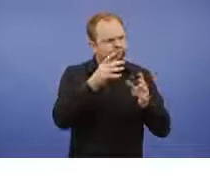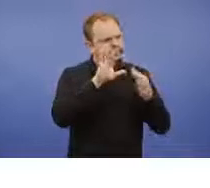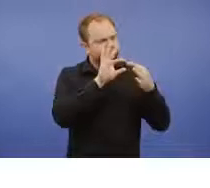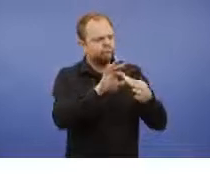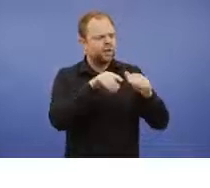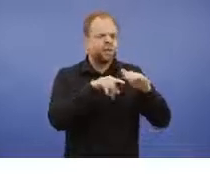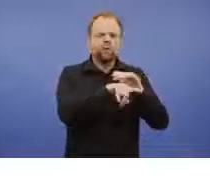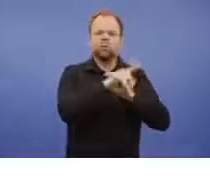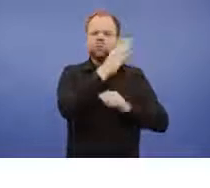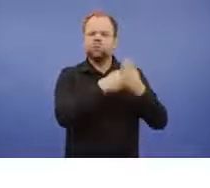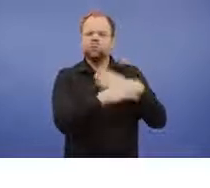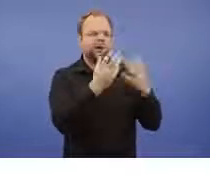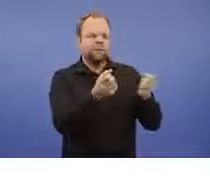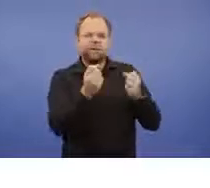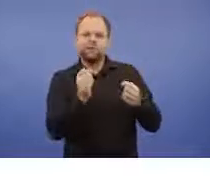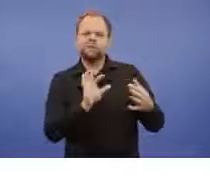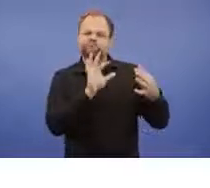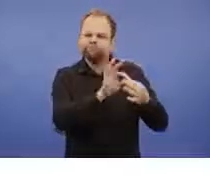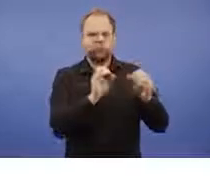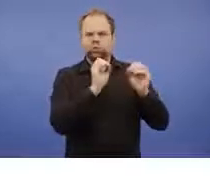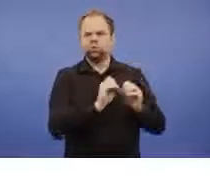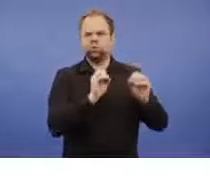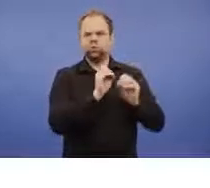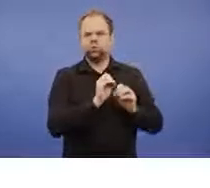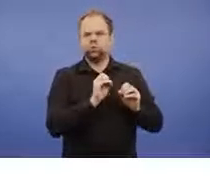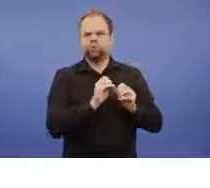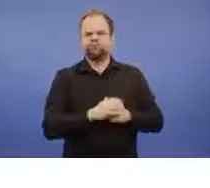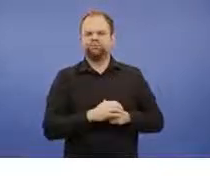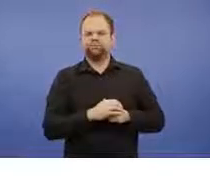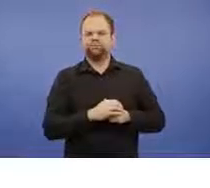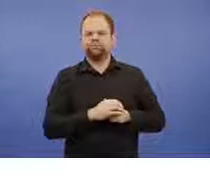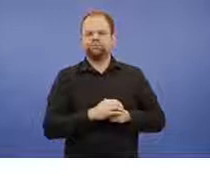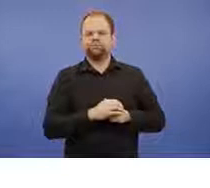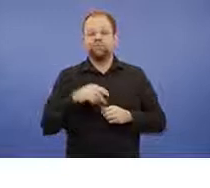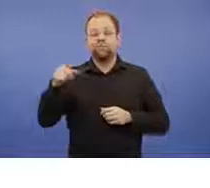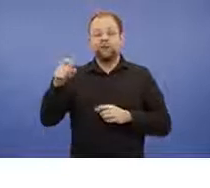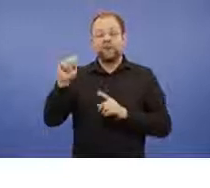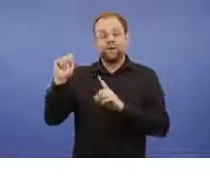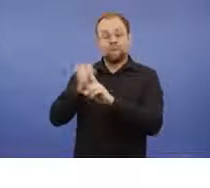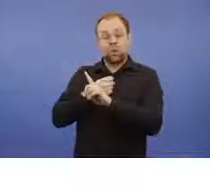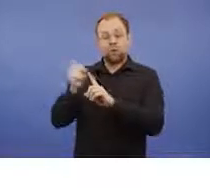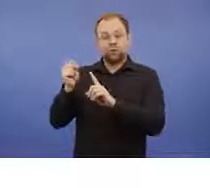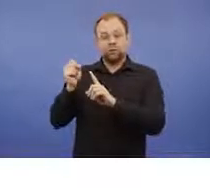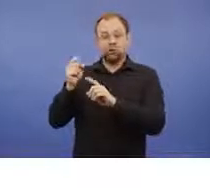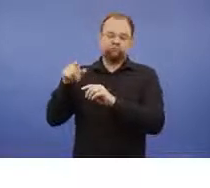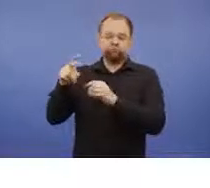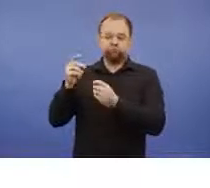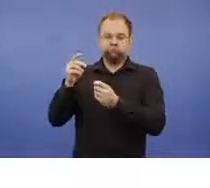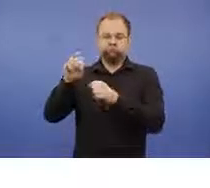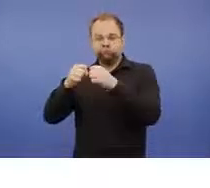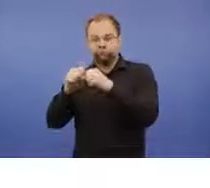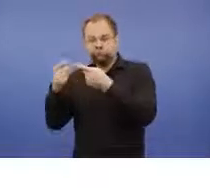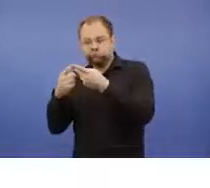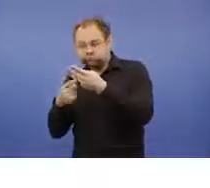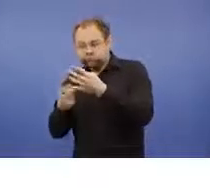items. Persons with disability have to do the queues like everyone else, However, queues are not respected,